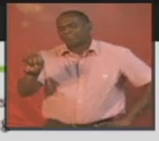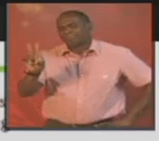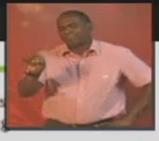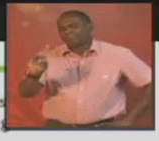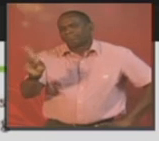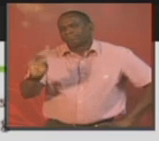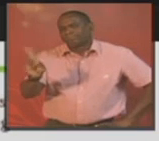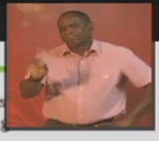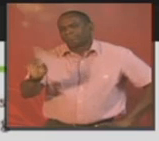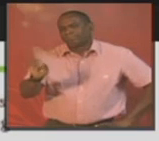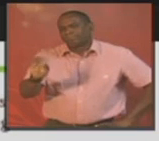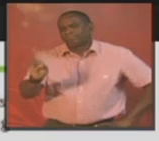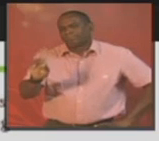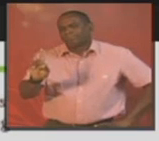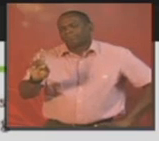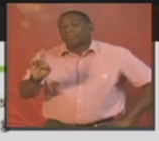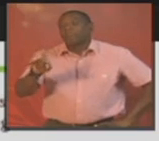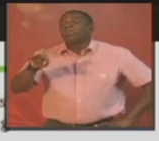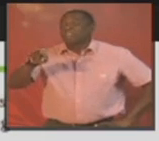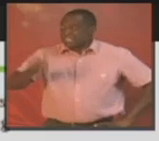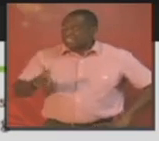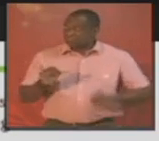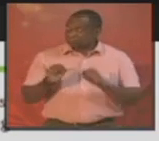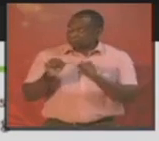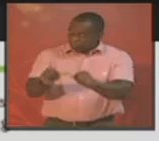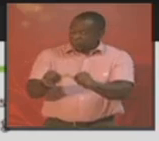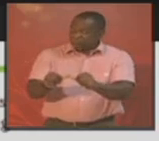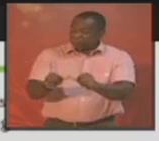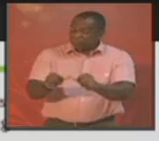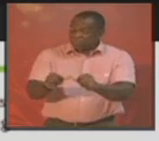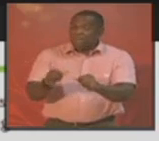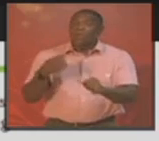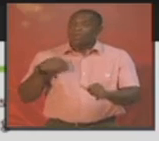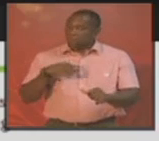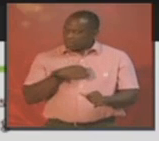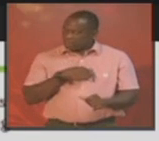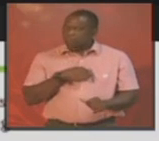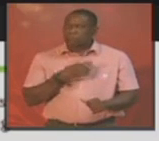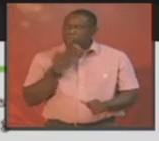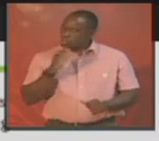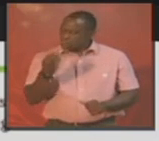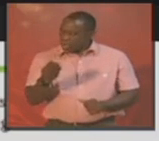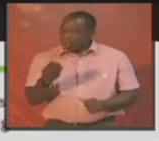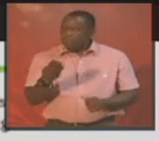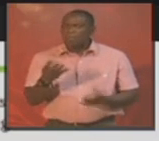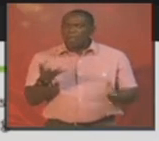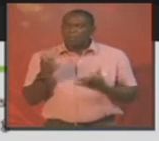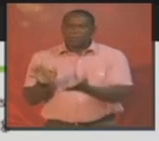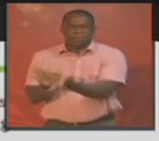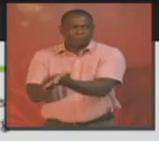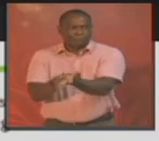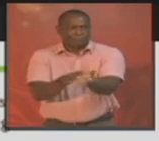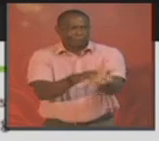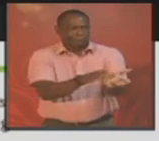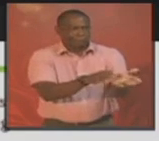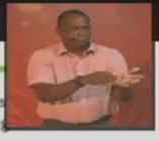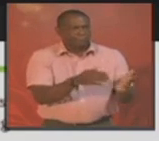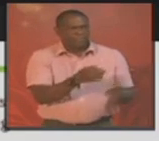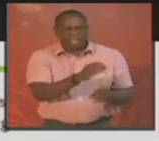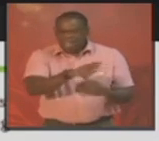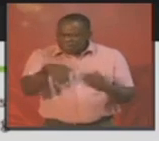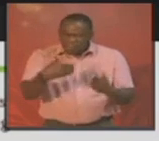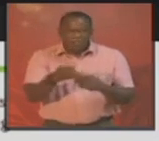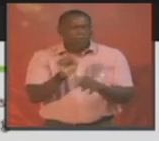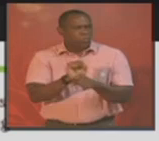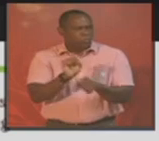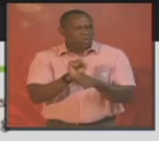I really want to thank all of us. We have done well. The fact of the matter is, for 2021 alone, and we